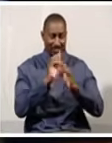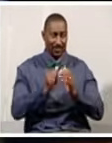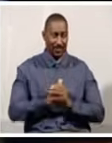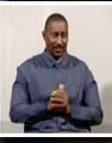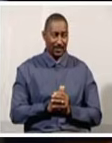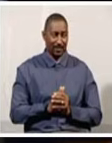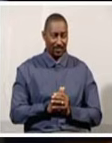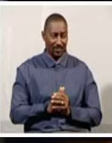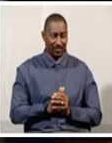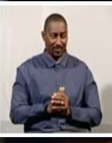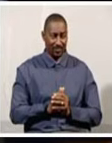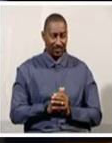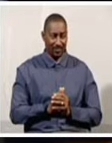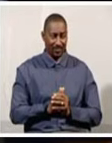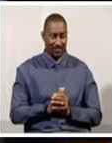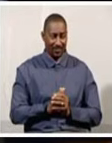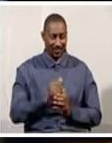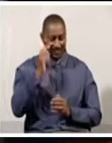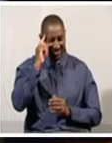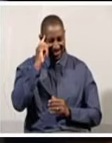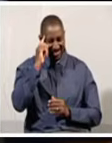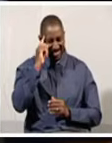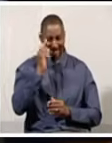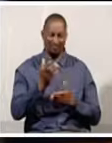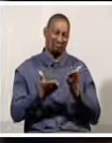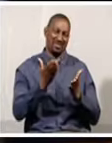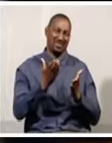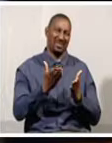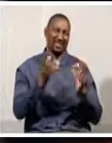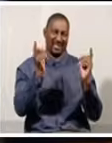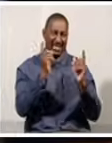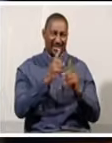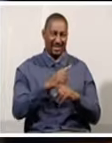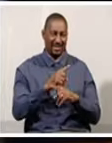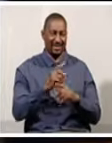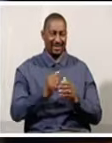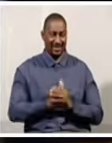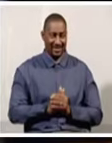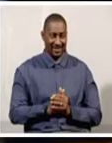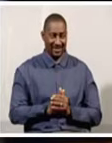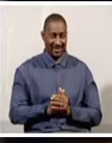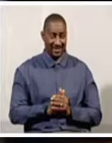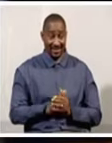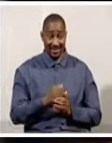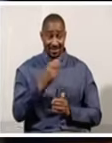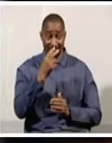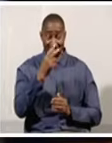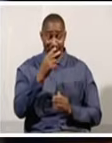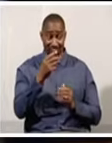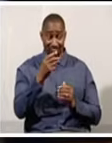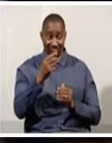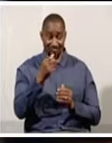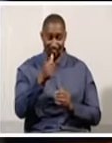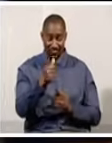And I thought it wasn't true. I mean, I was really in denial. And then I immediately switched on the television to see if there would